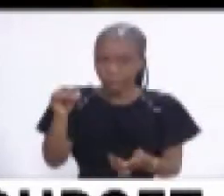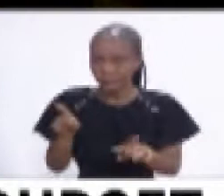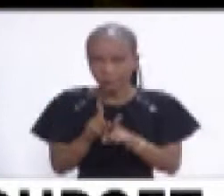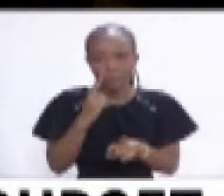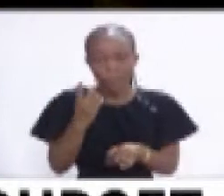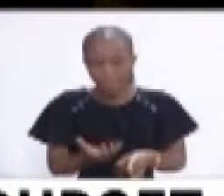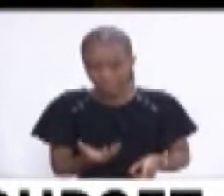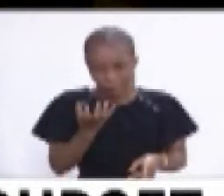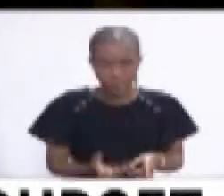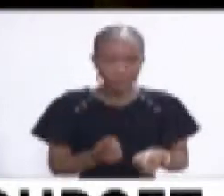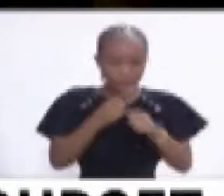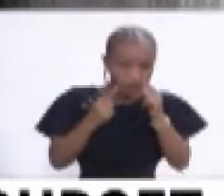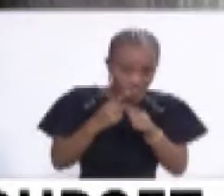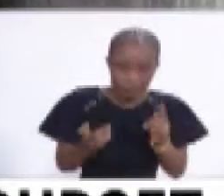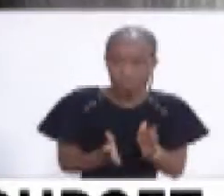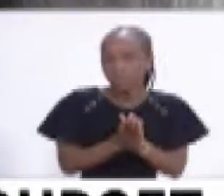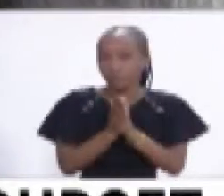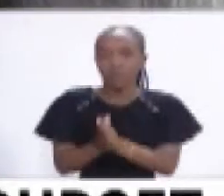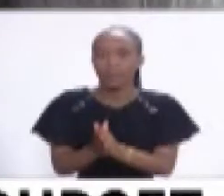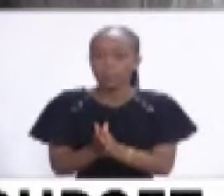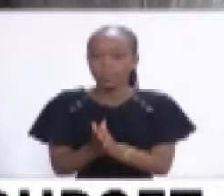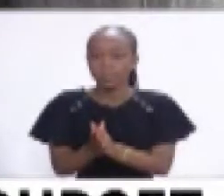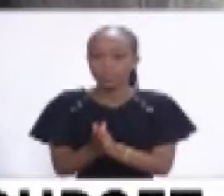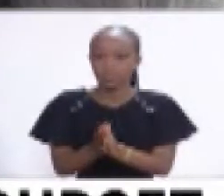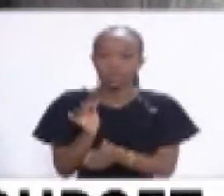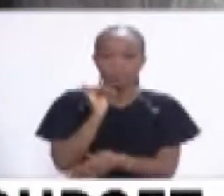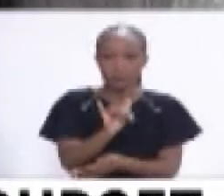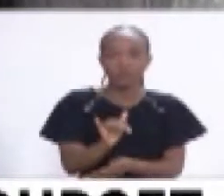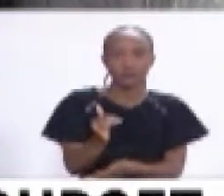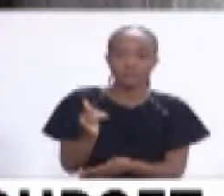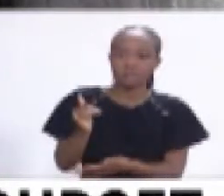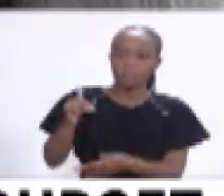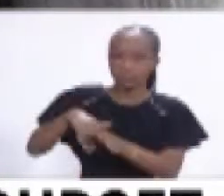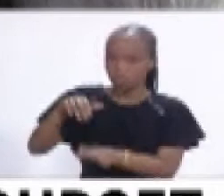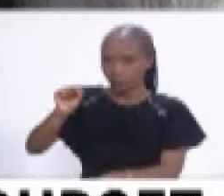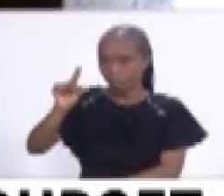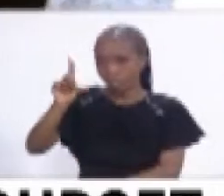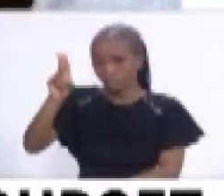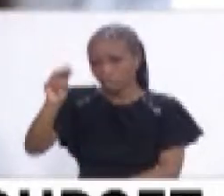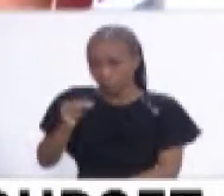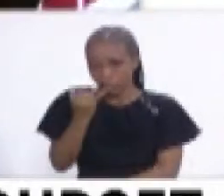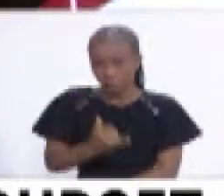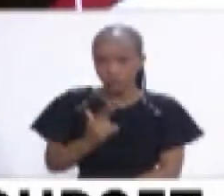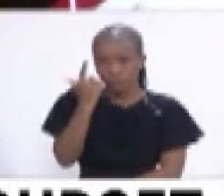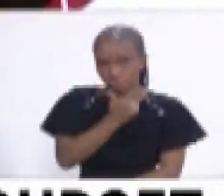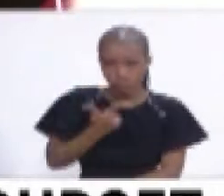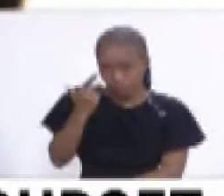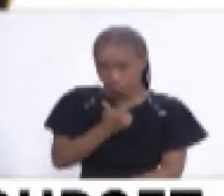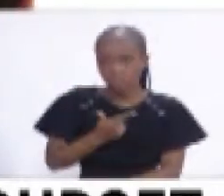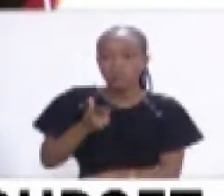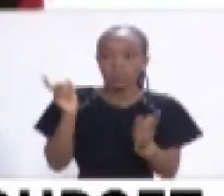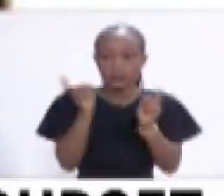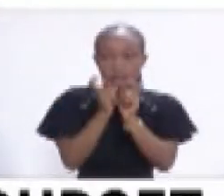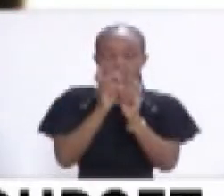nyanya, vitunguu, nini uze. Karo, a deep-sea slum resident, stated that the recent hike of prices of fuel was hurting the common